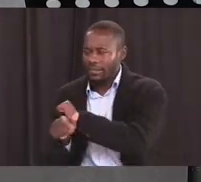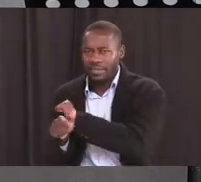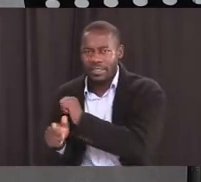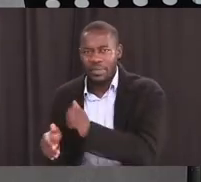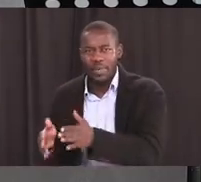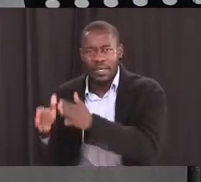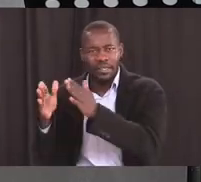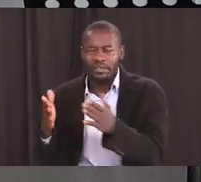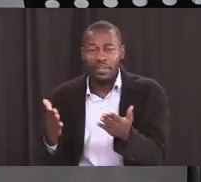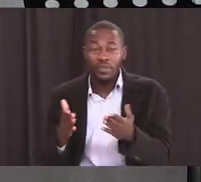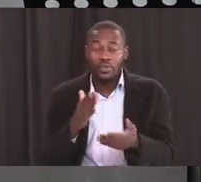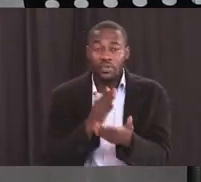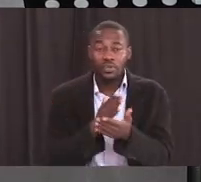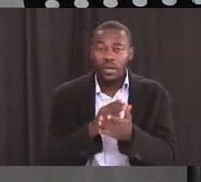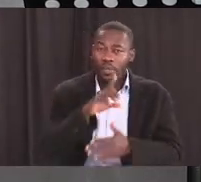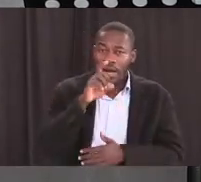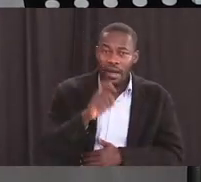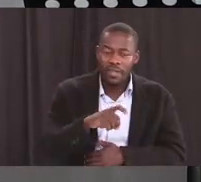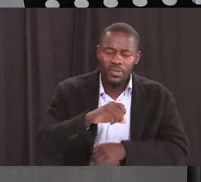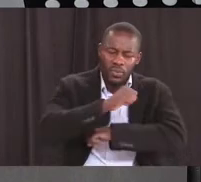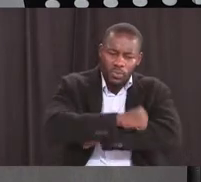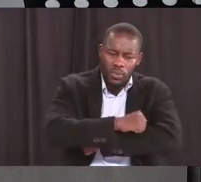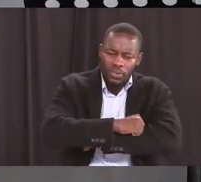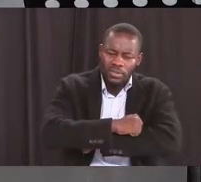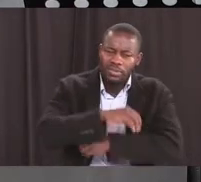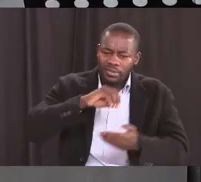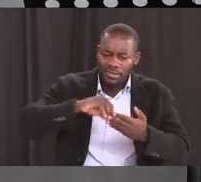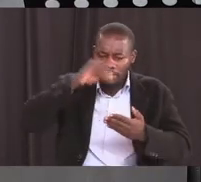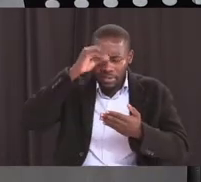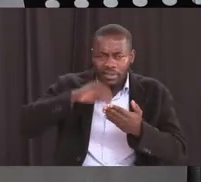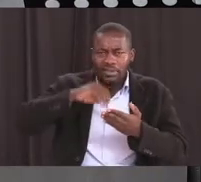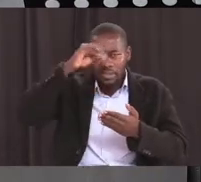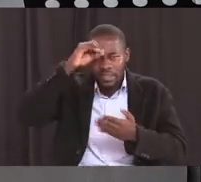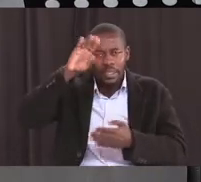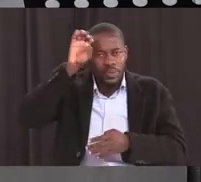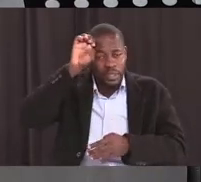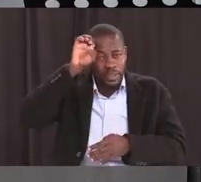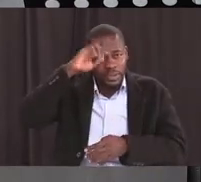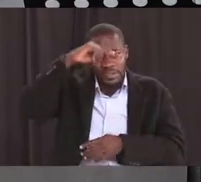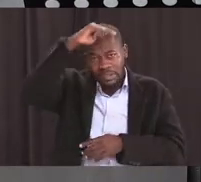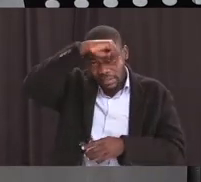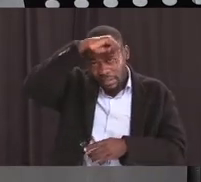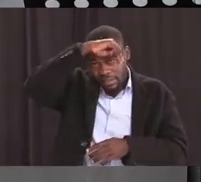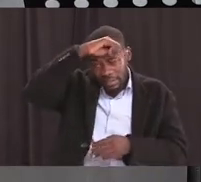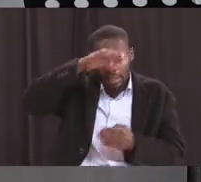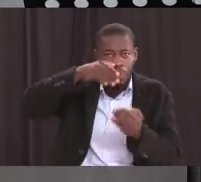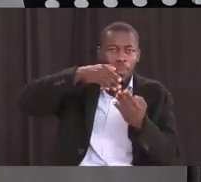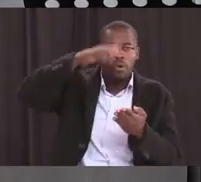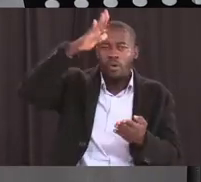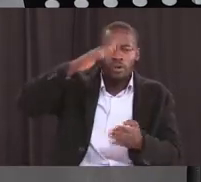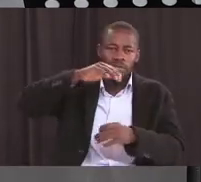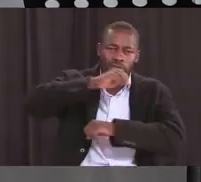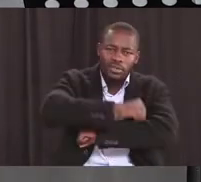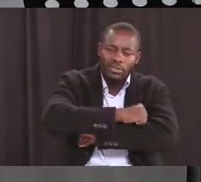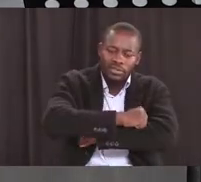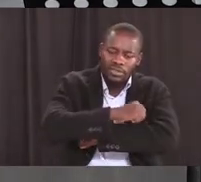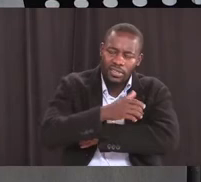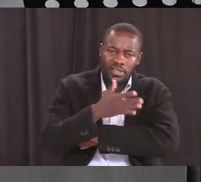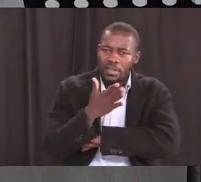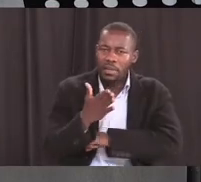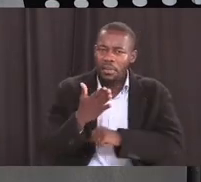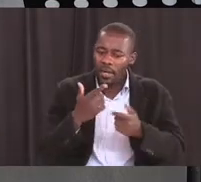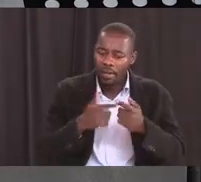your studies, but you don't really even know how you're going to survive this next term. Maybe you're just struggling to live day to